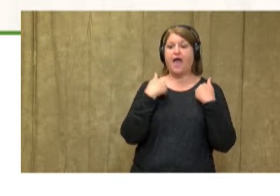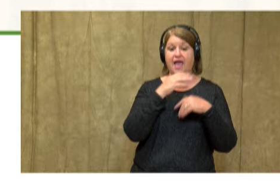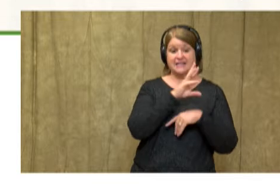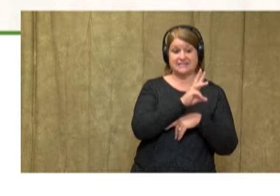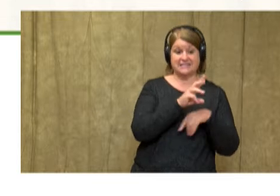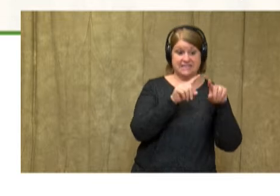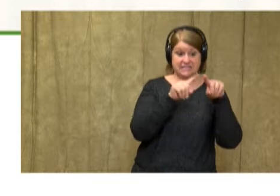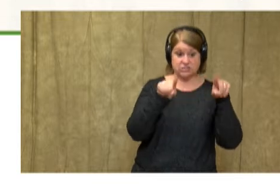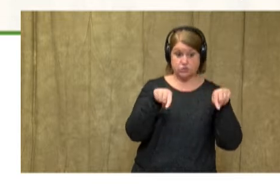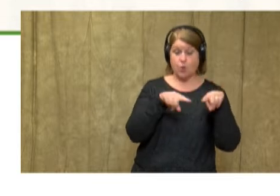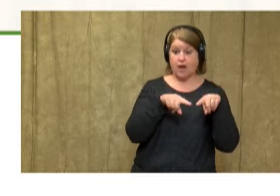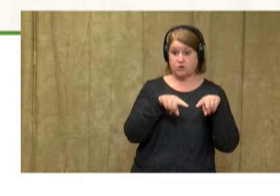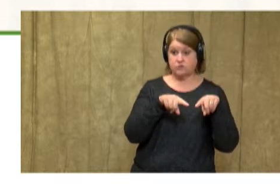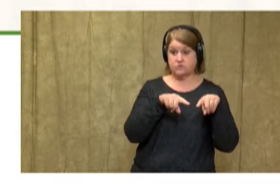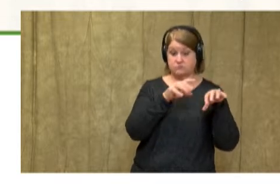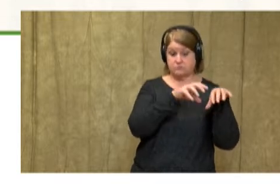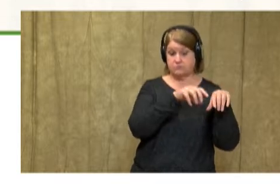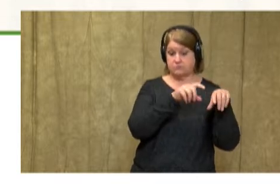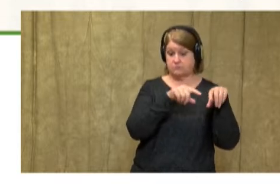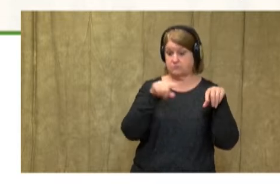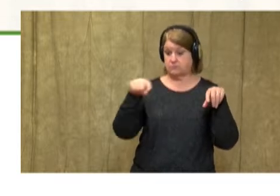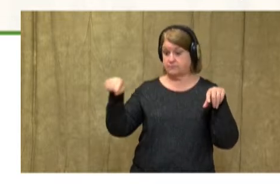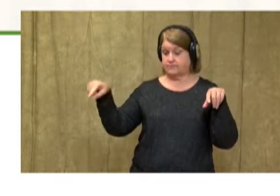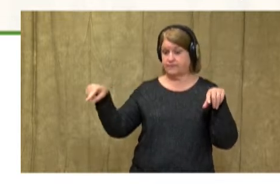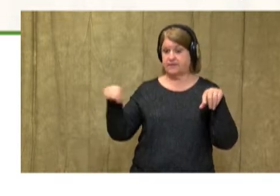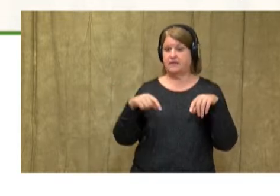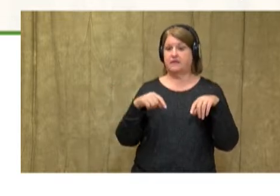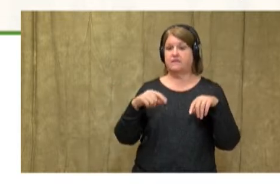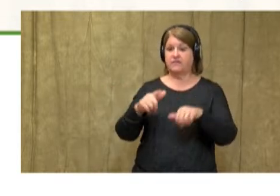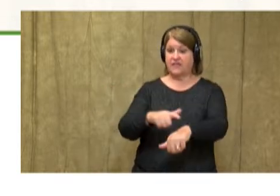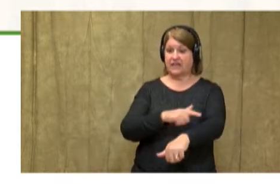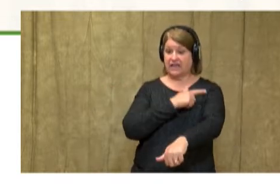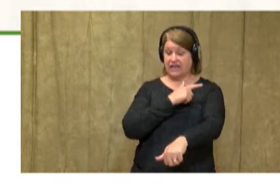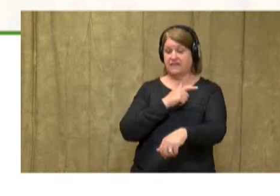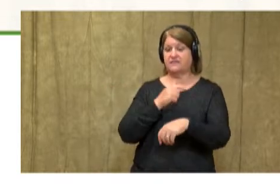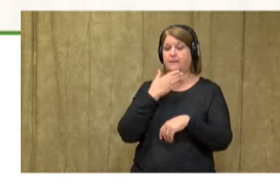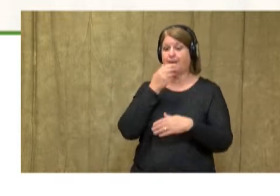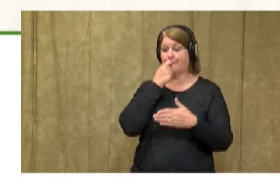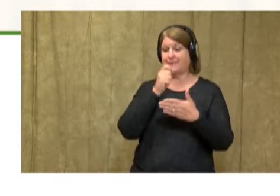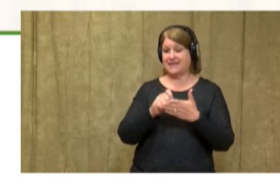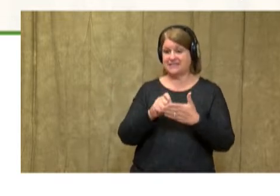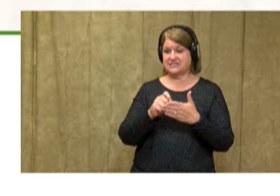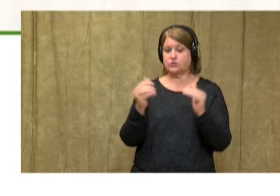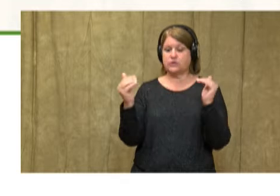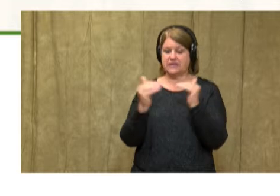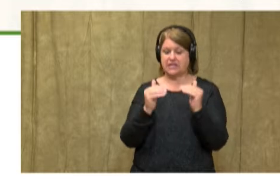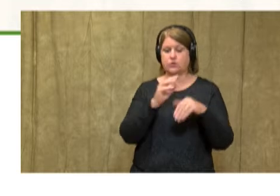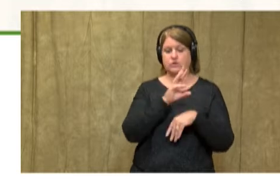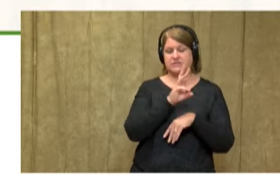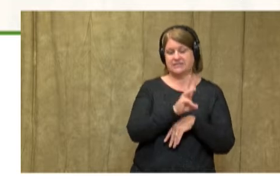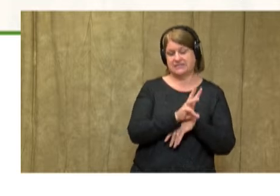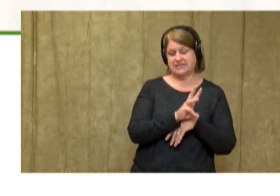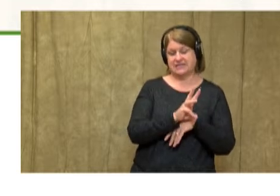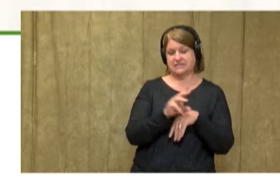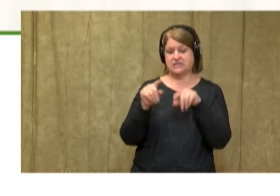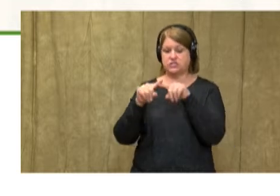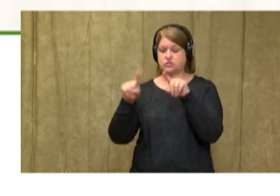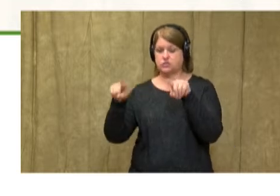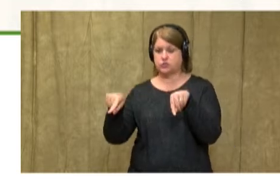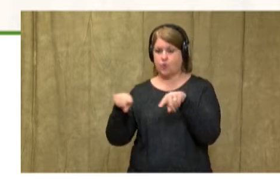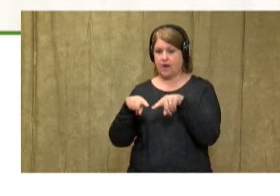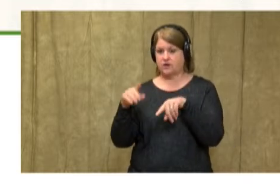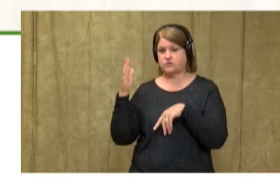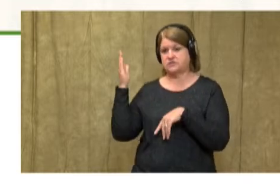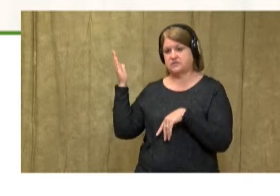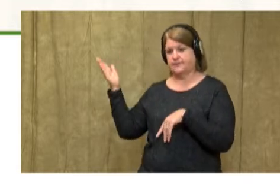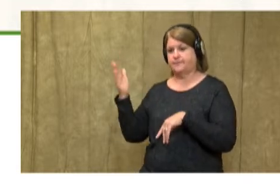squares, so my length of my pencil is 6 units, or 6 squares.